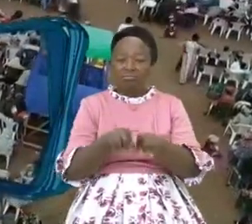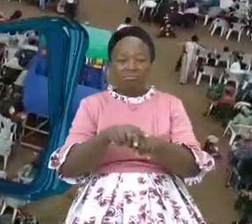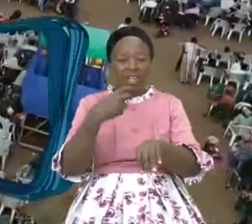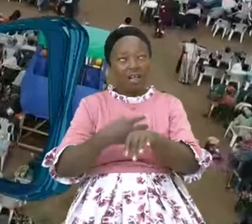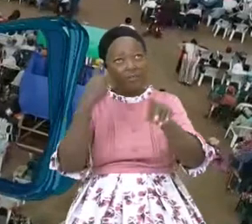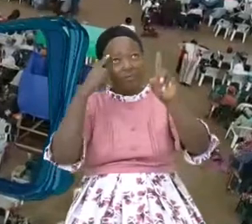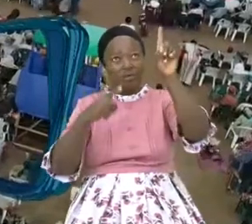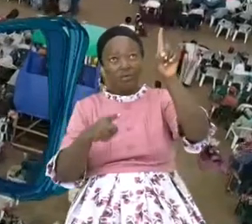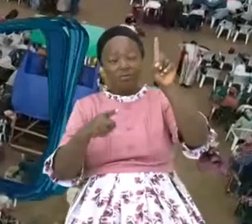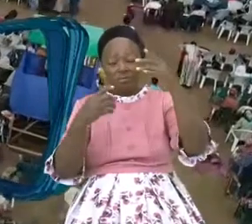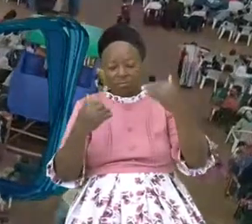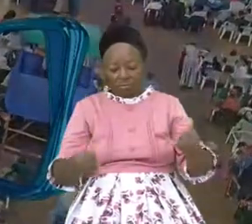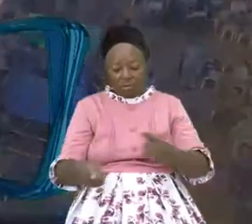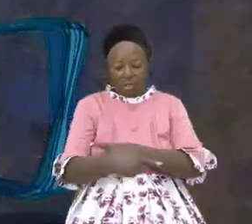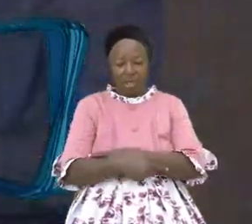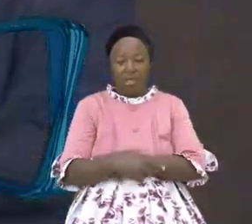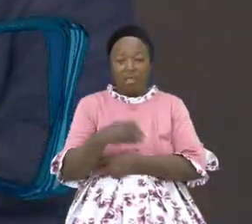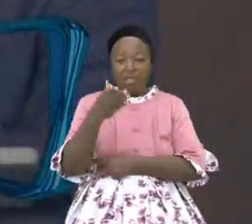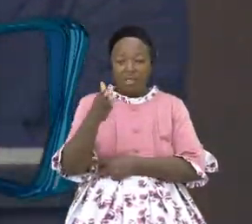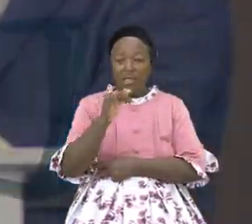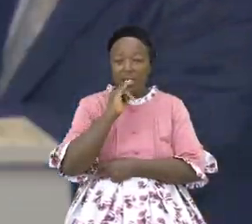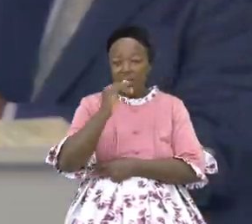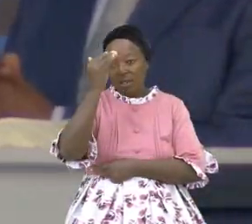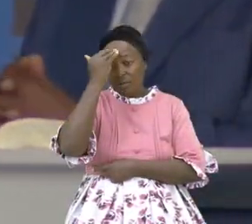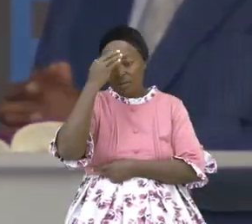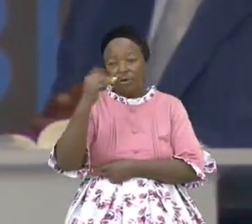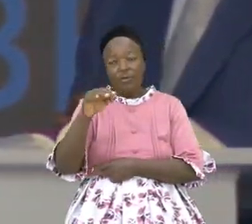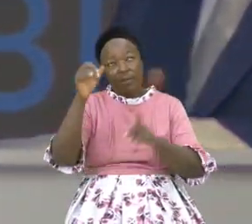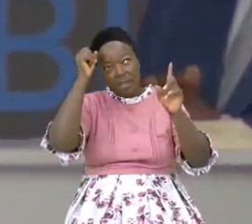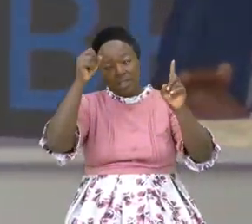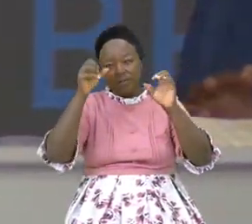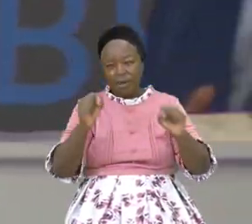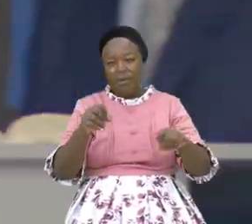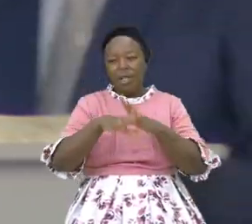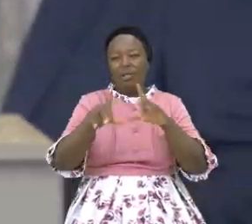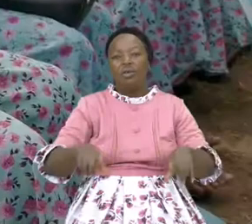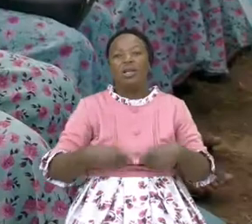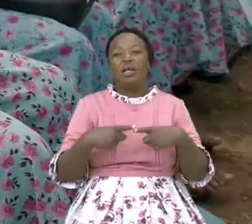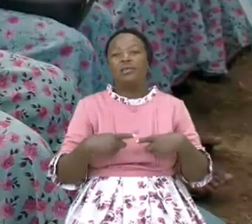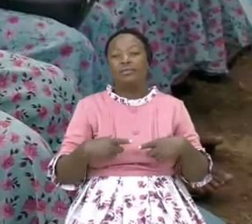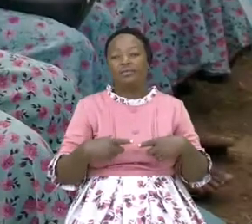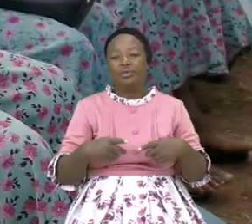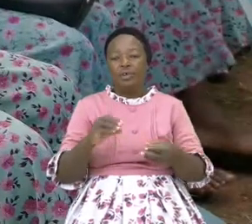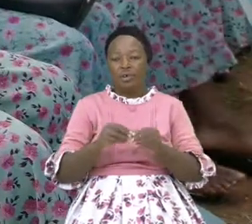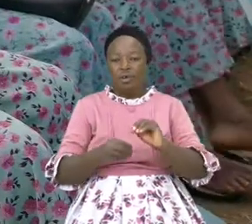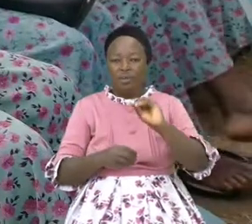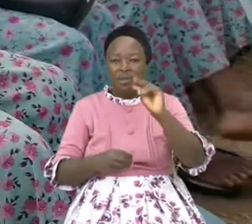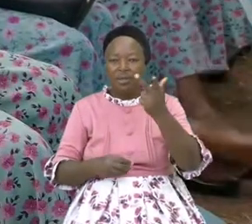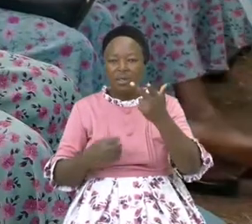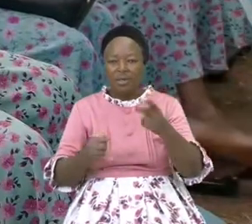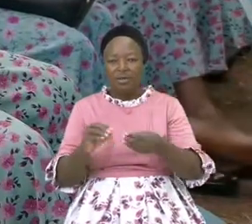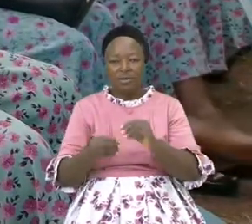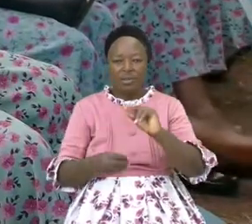Tonight, today, there is acknowledgement of his power in your life. Look at number three here.